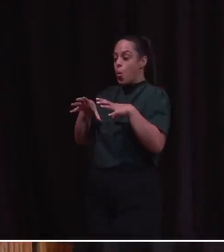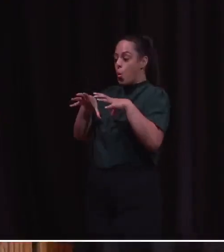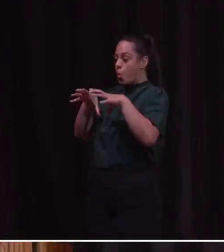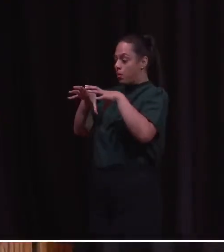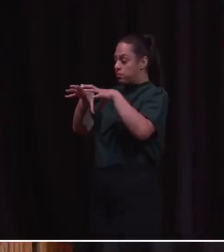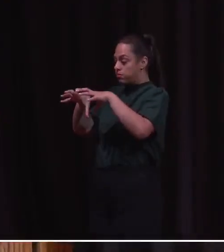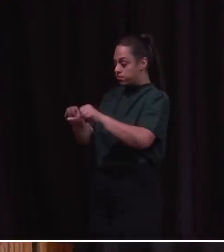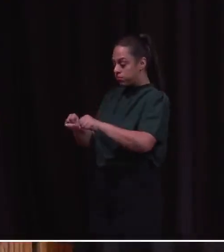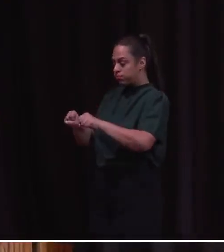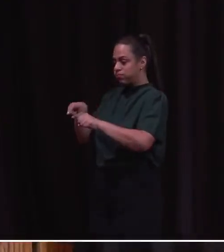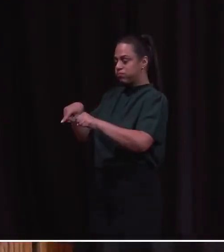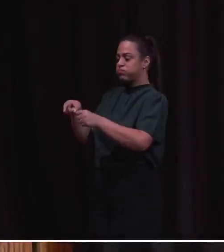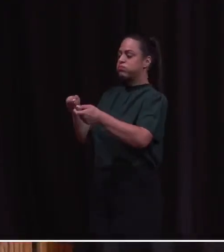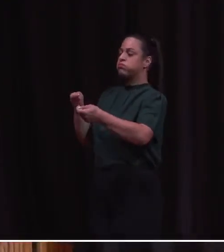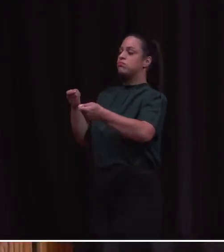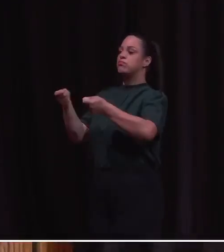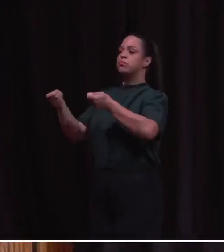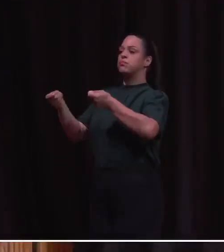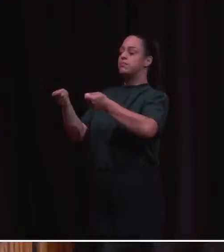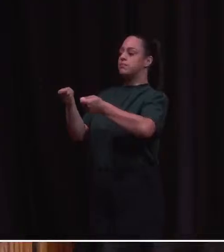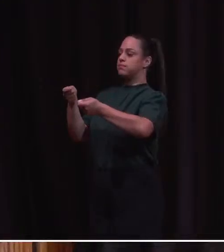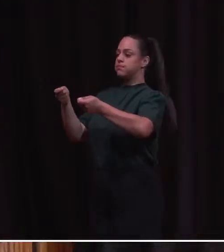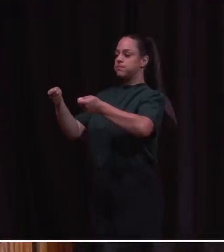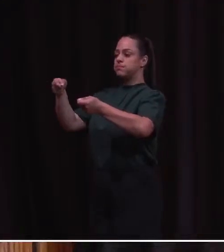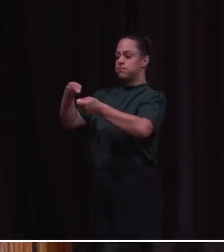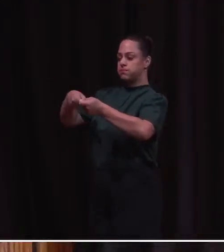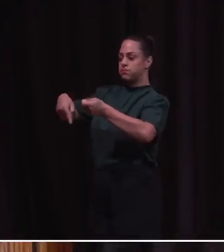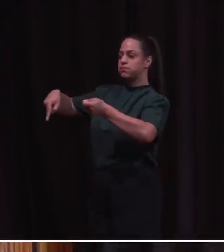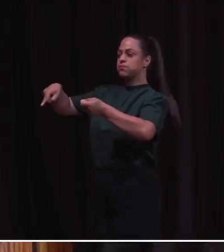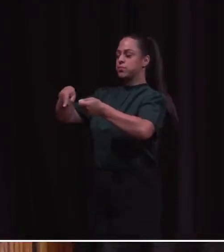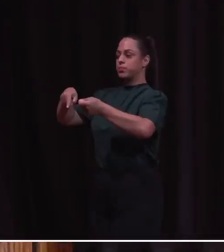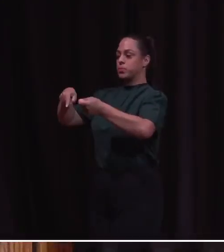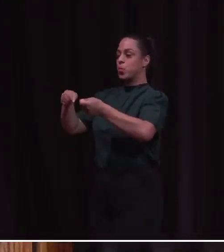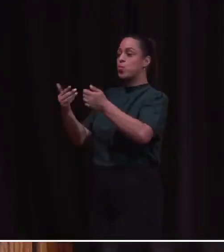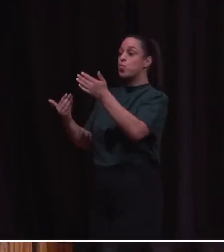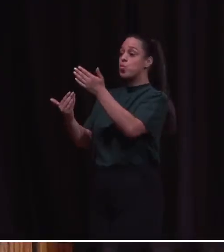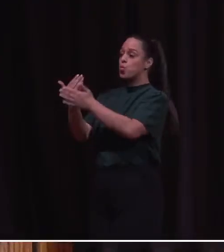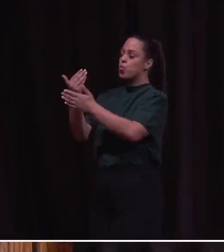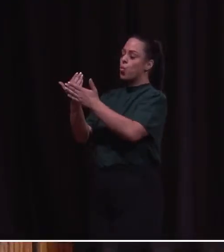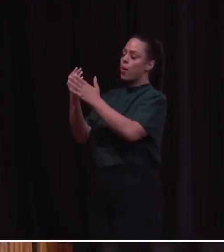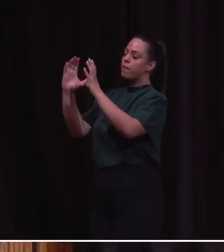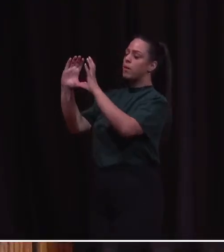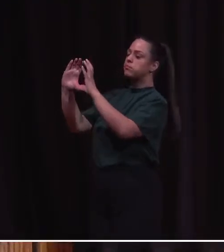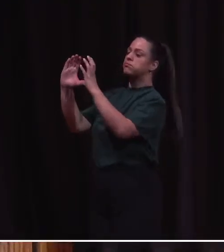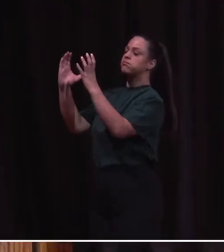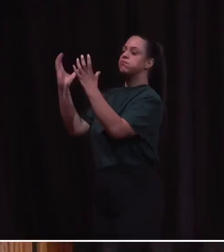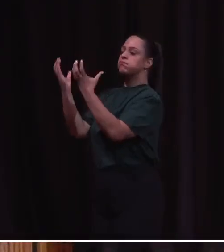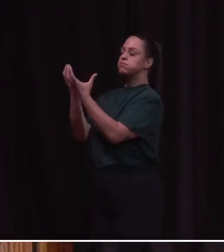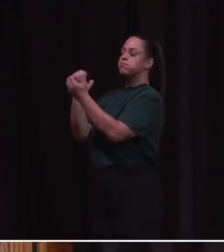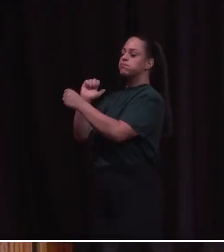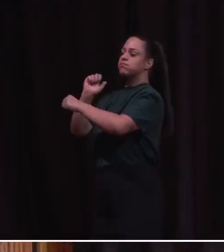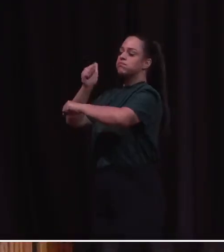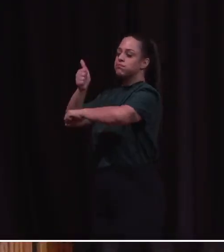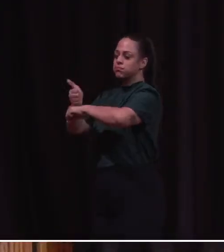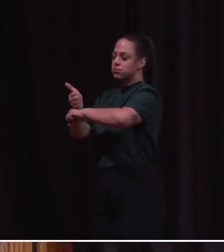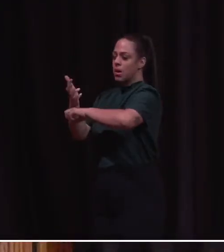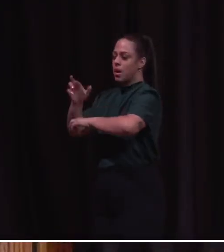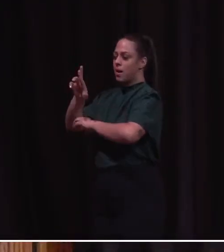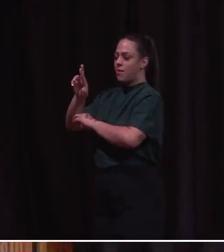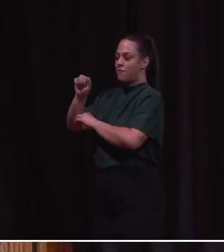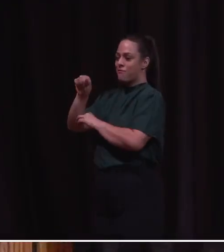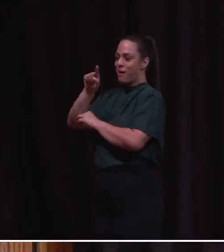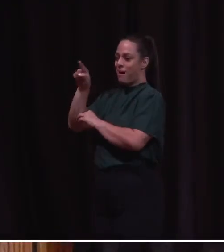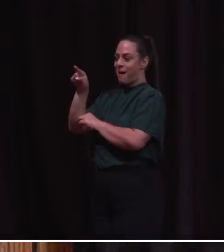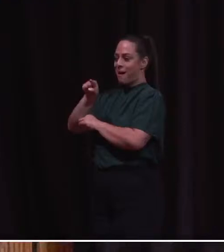hierarchies centered on a new category called race. According to the late Peruvian sociologist Aníbal Quijano,